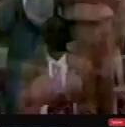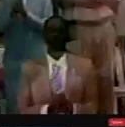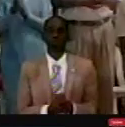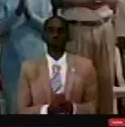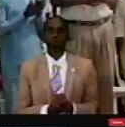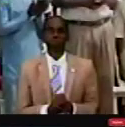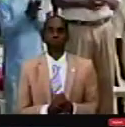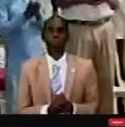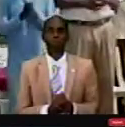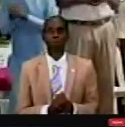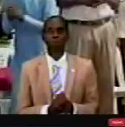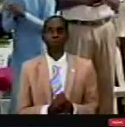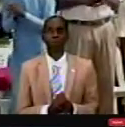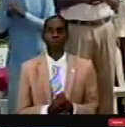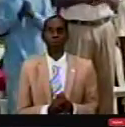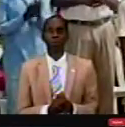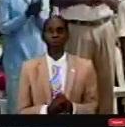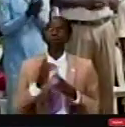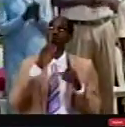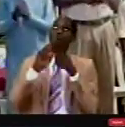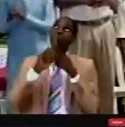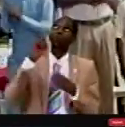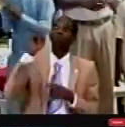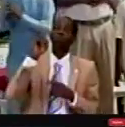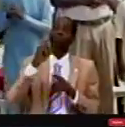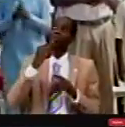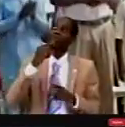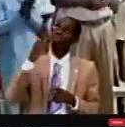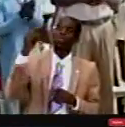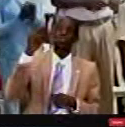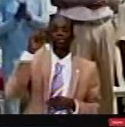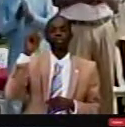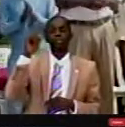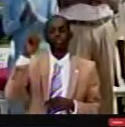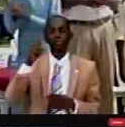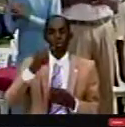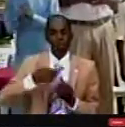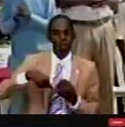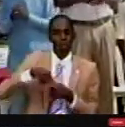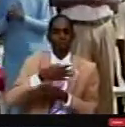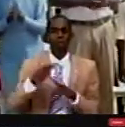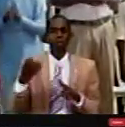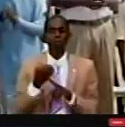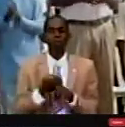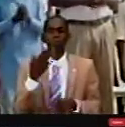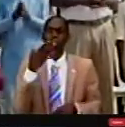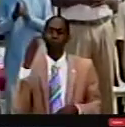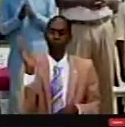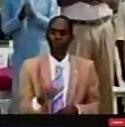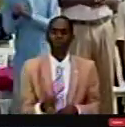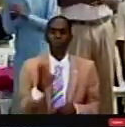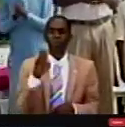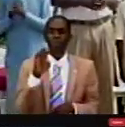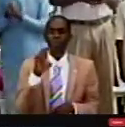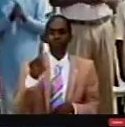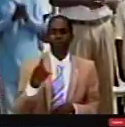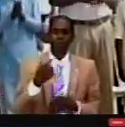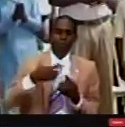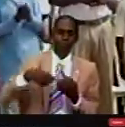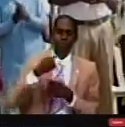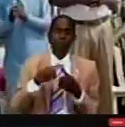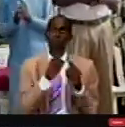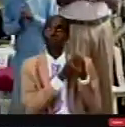tell you tell you turn it away from Evil and turn to the Lord with all your heart all your soul